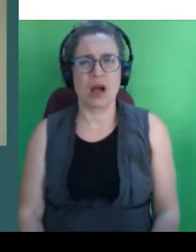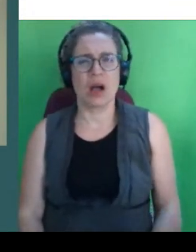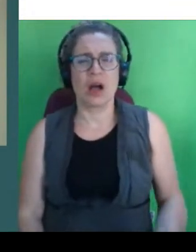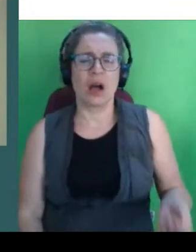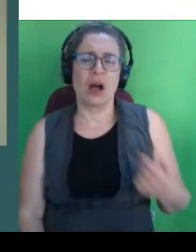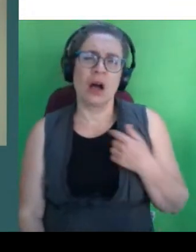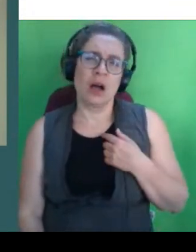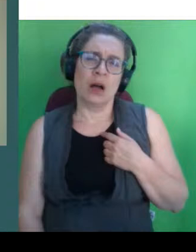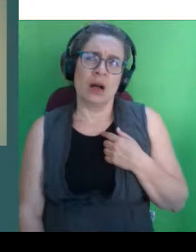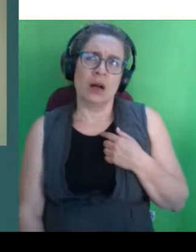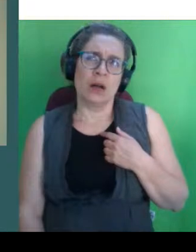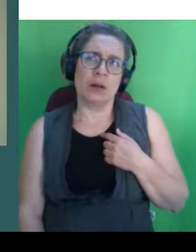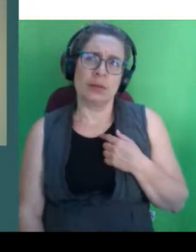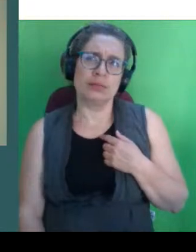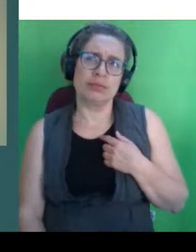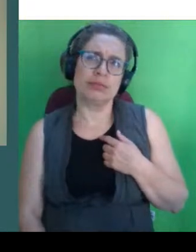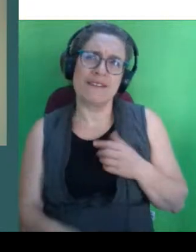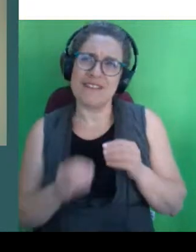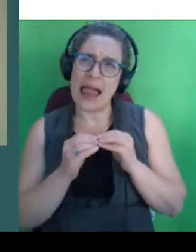prior